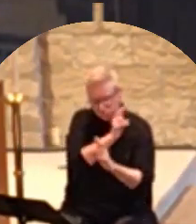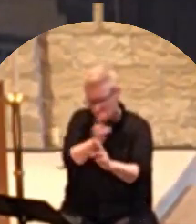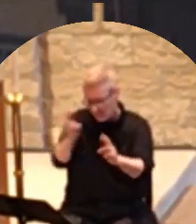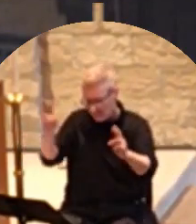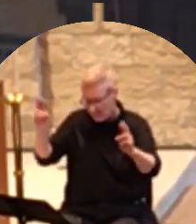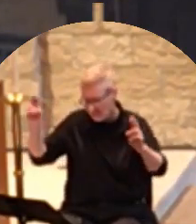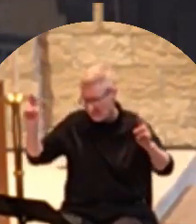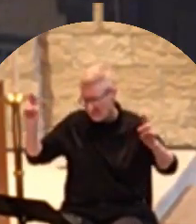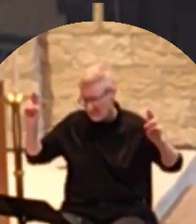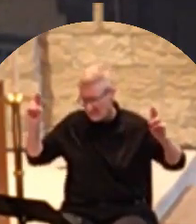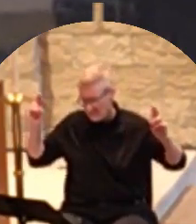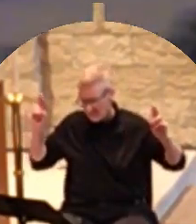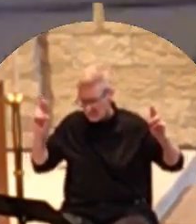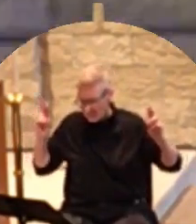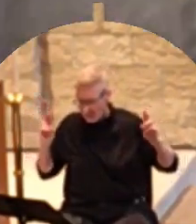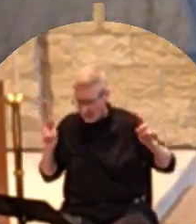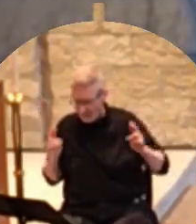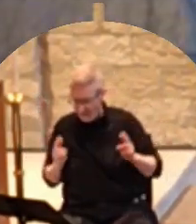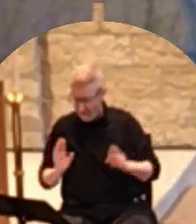our